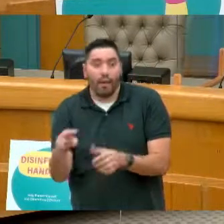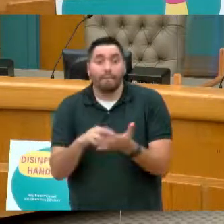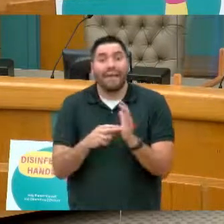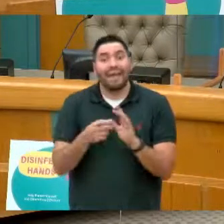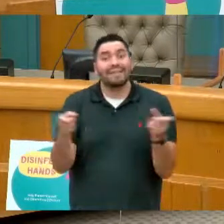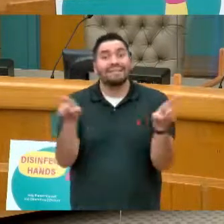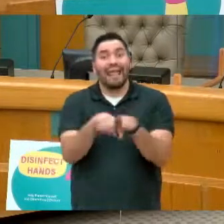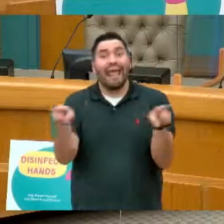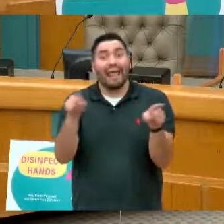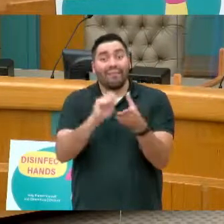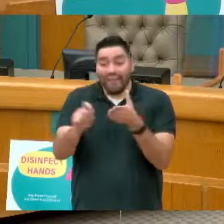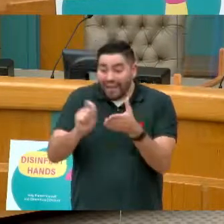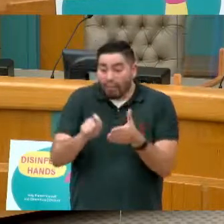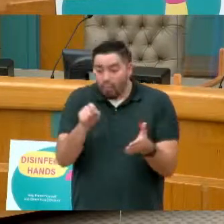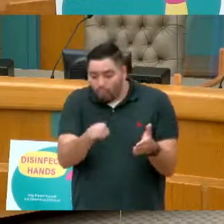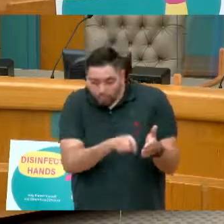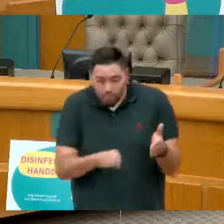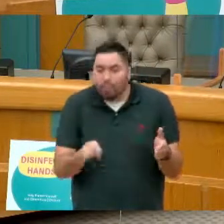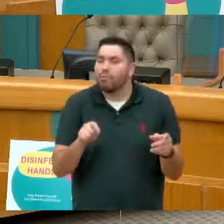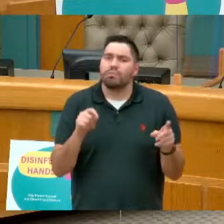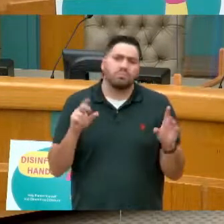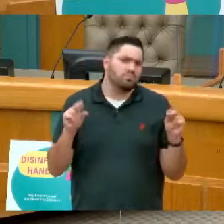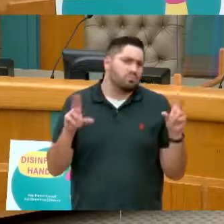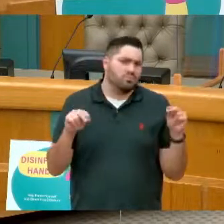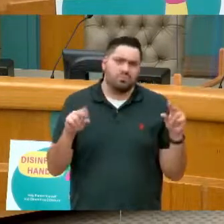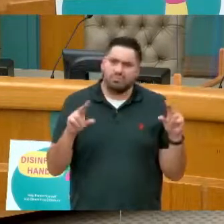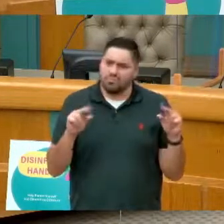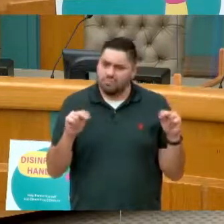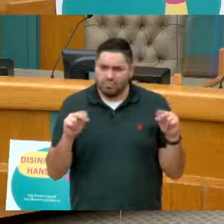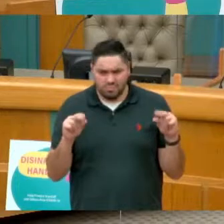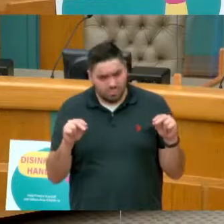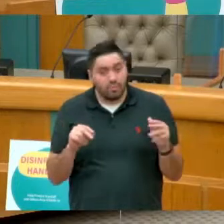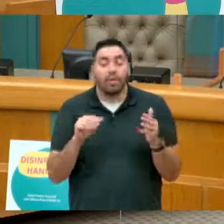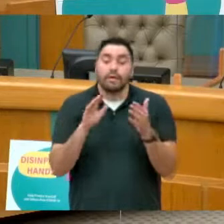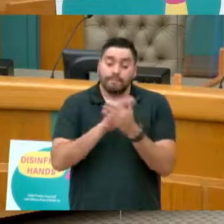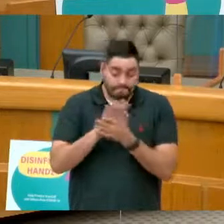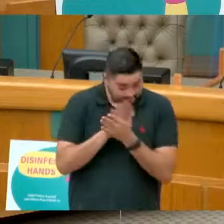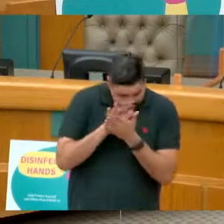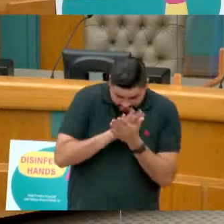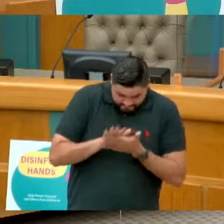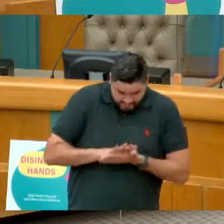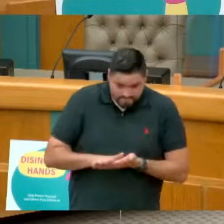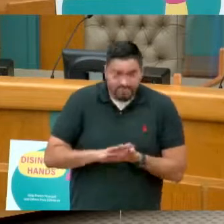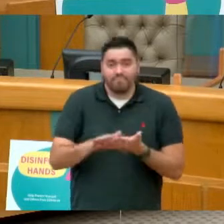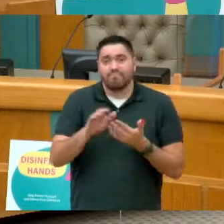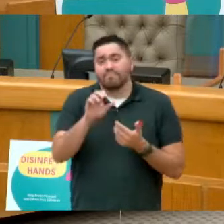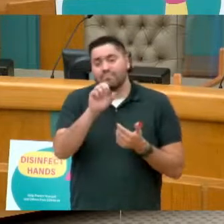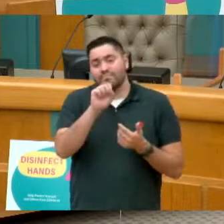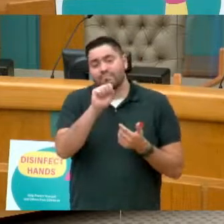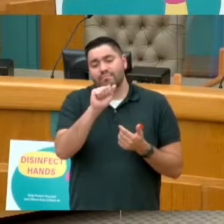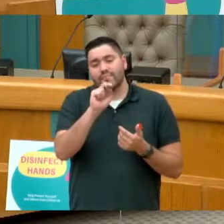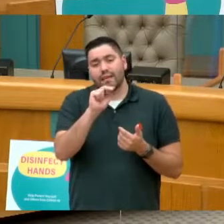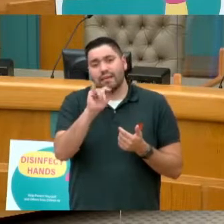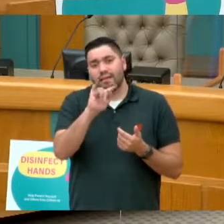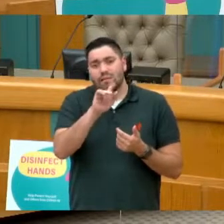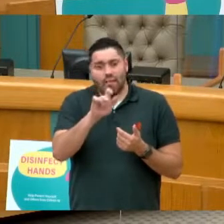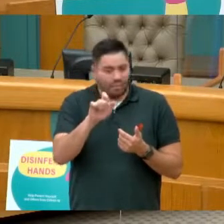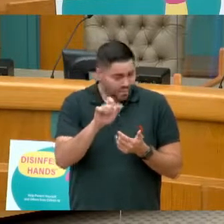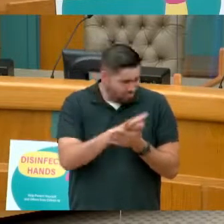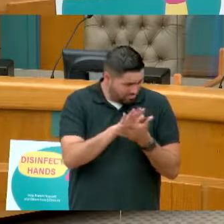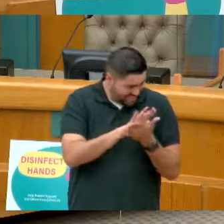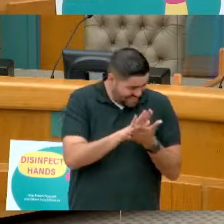locations. They are sanitizing after every voter, they're sanitizing the surfaces, and they're sanitizing the doors. We're